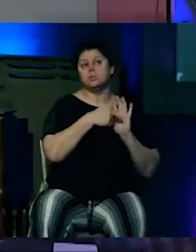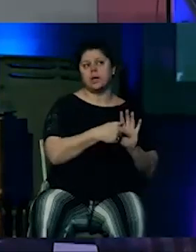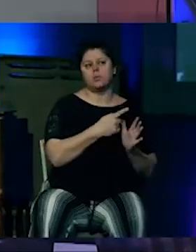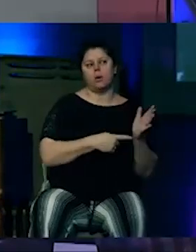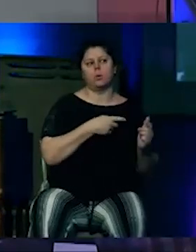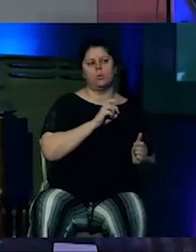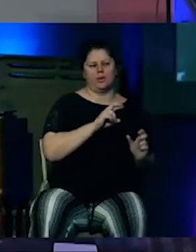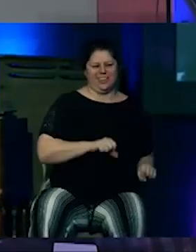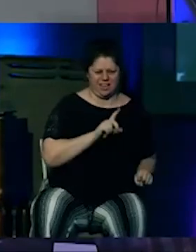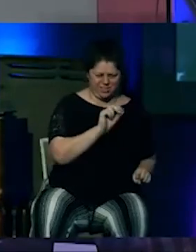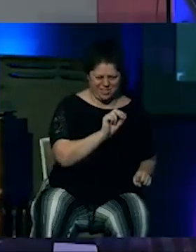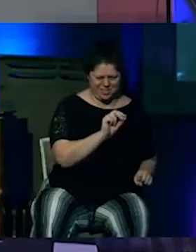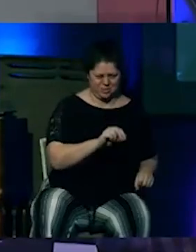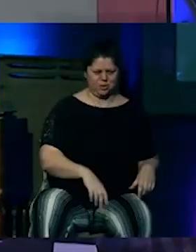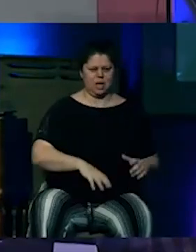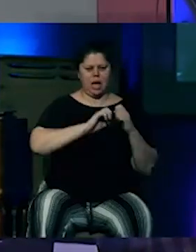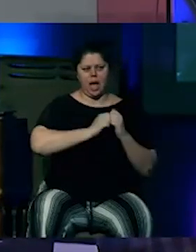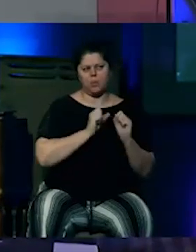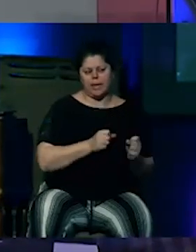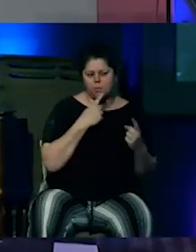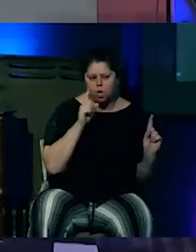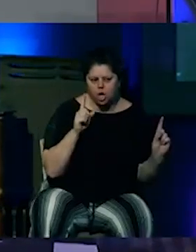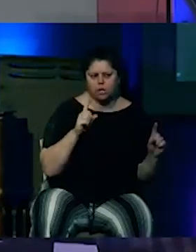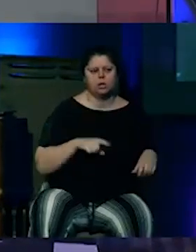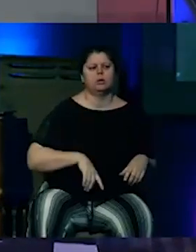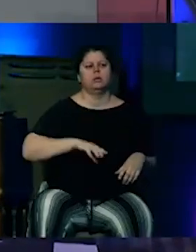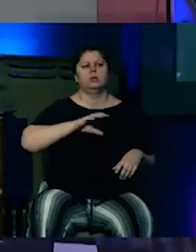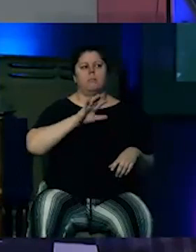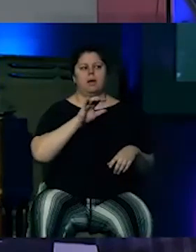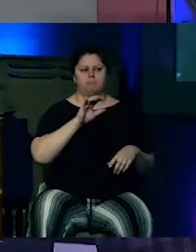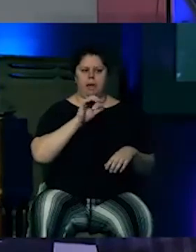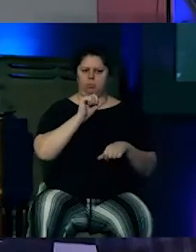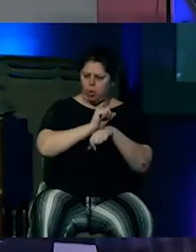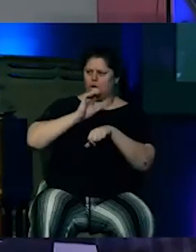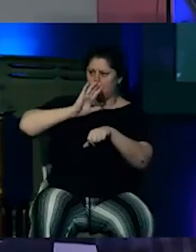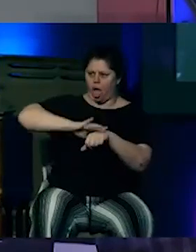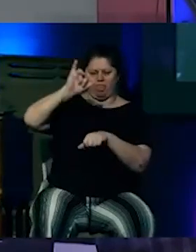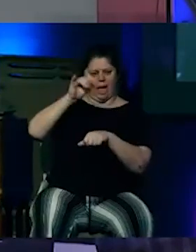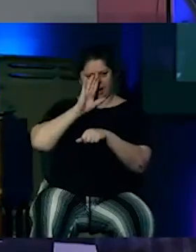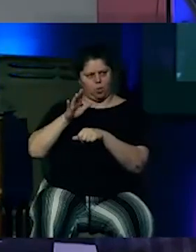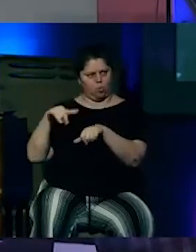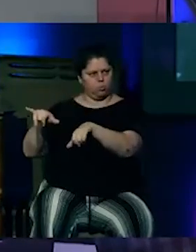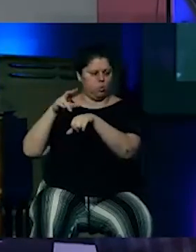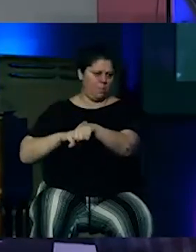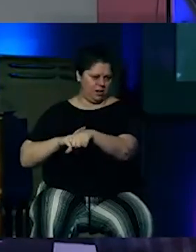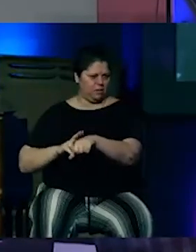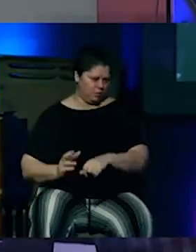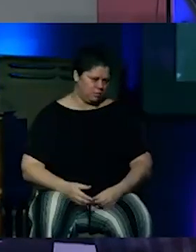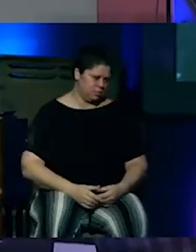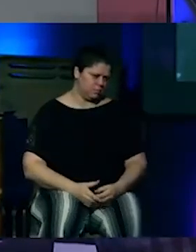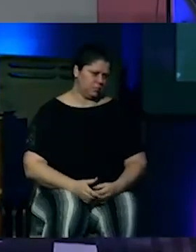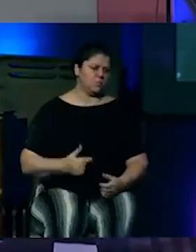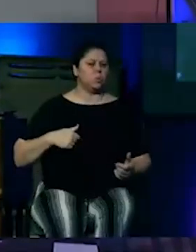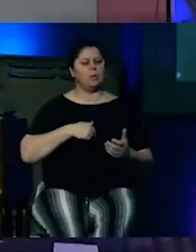can do, of how it can work by working on the heteronormative. So